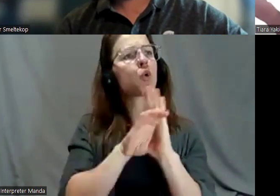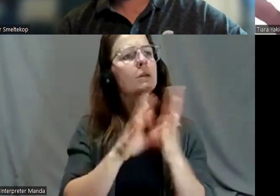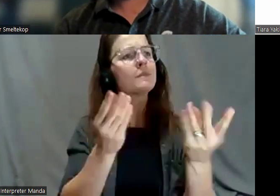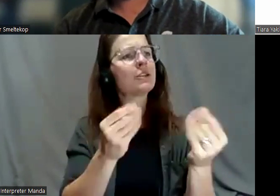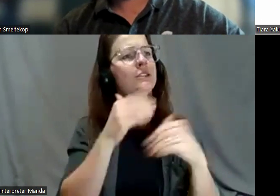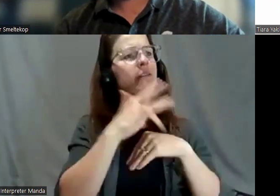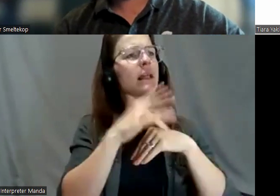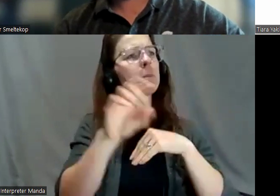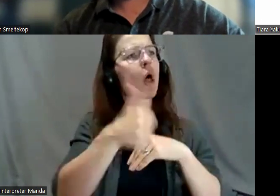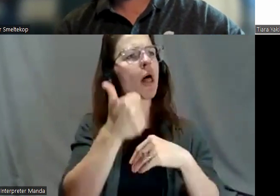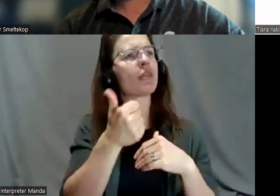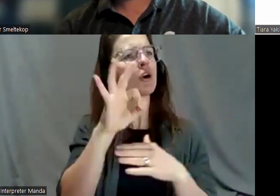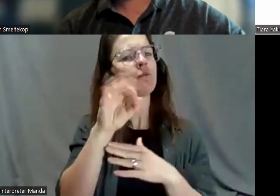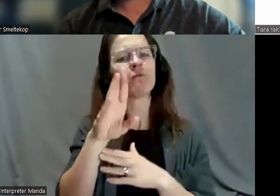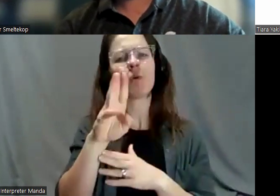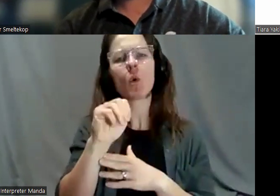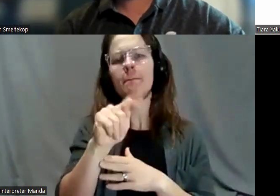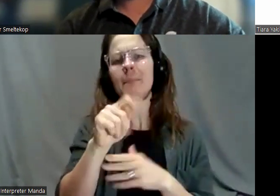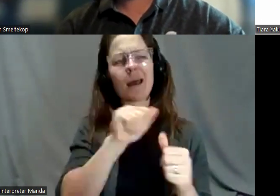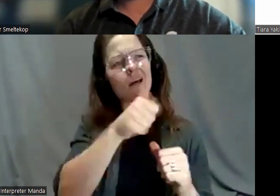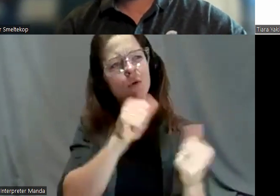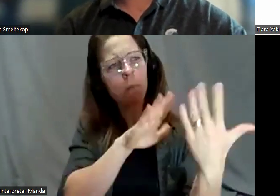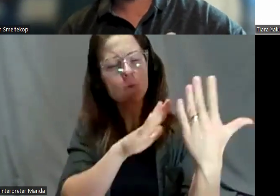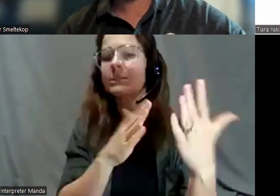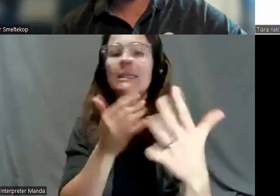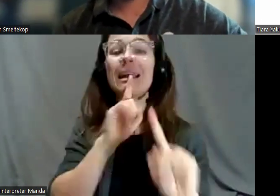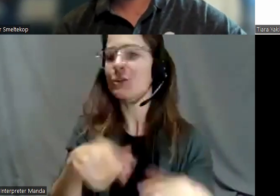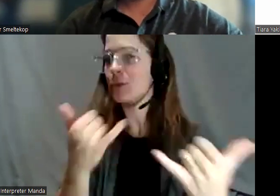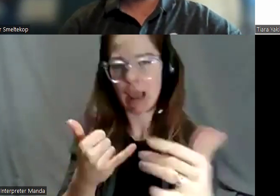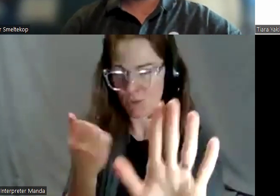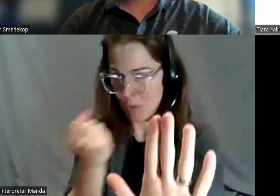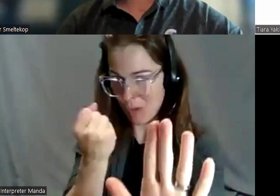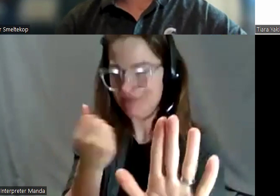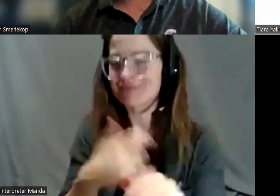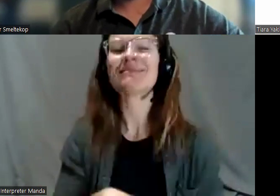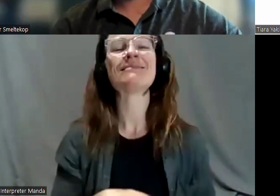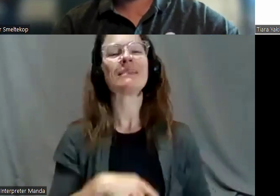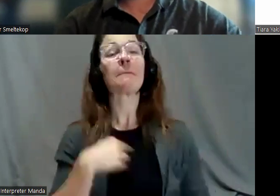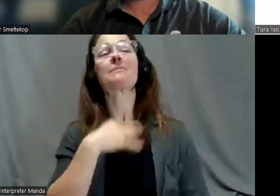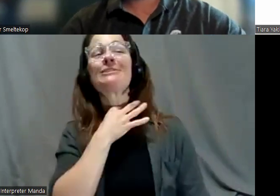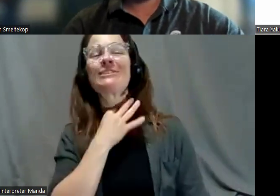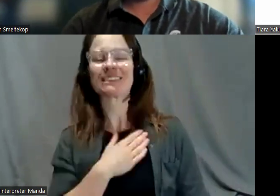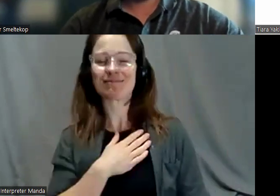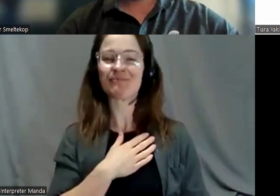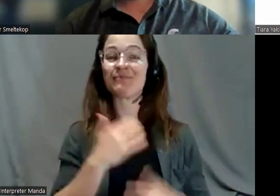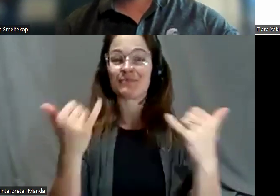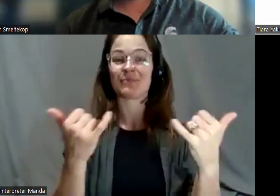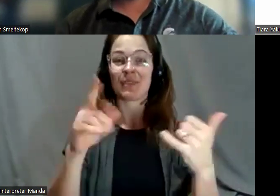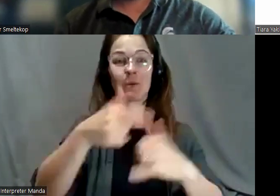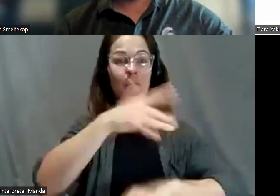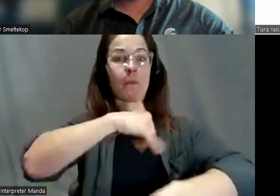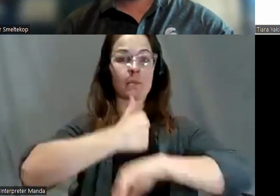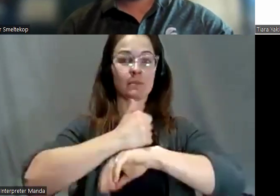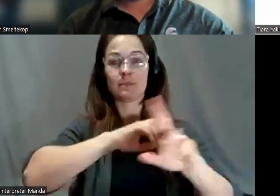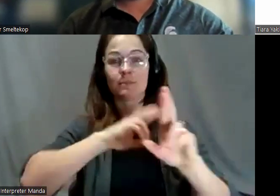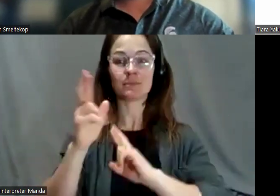You don't have to answer that right now, but that's just something that I'm curious about. So right now that you all have set the stage regarding why